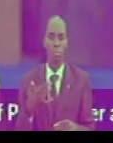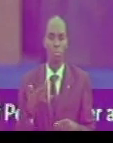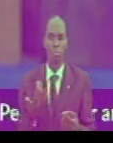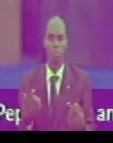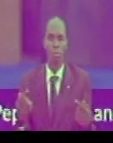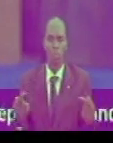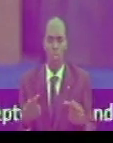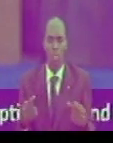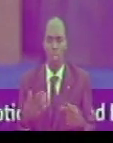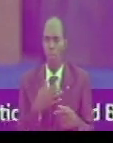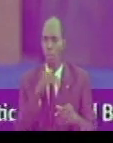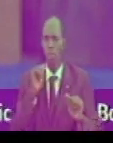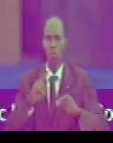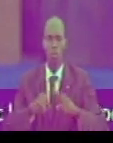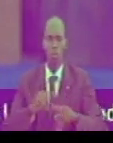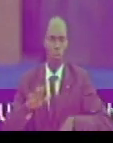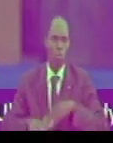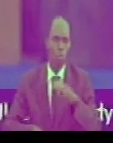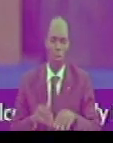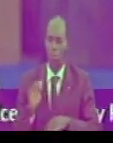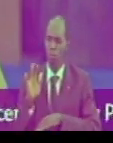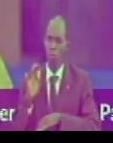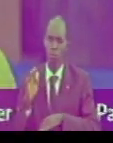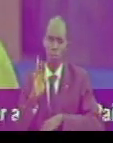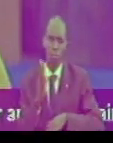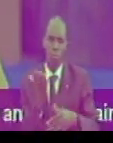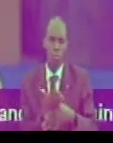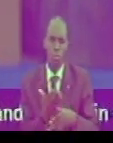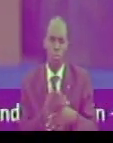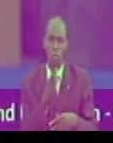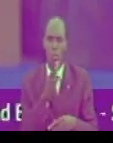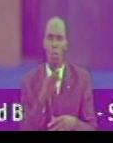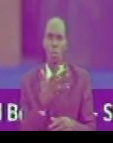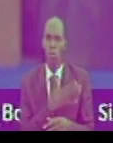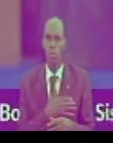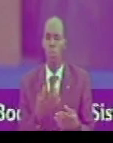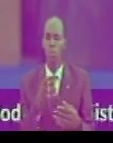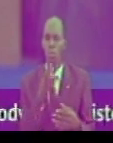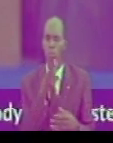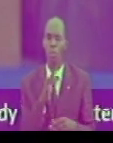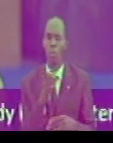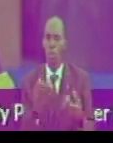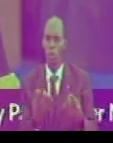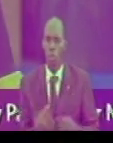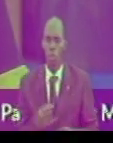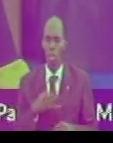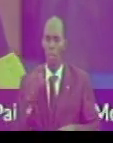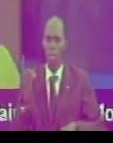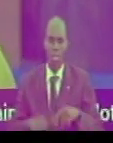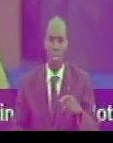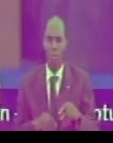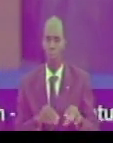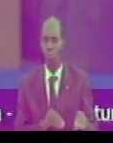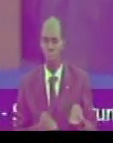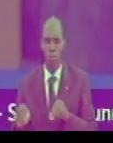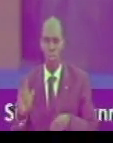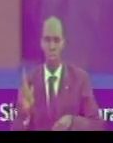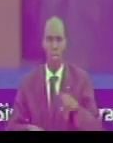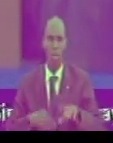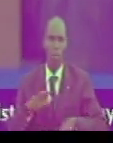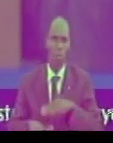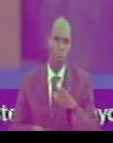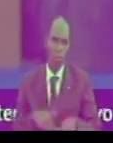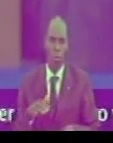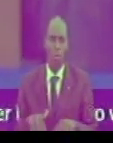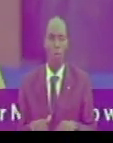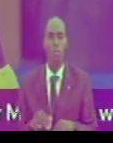walk. And immediately, we had to call my district pastor. He prayed along with me. We had to call a brother from the district who